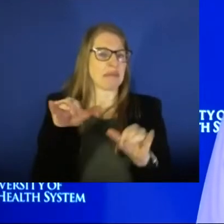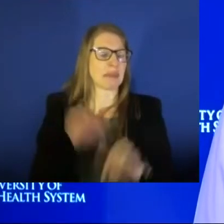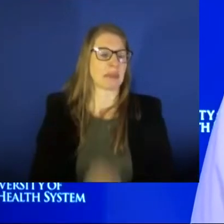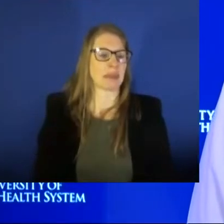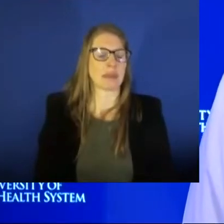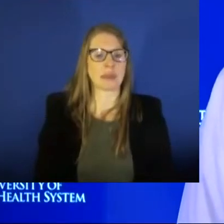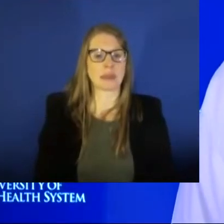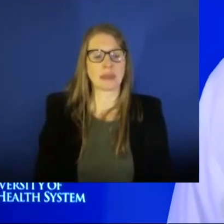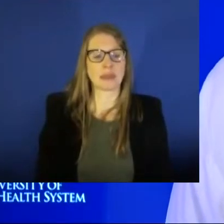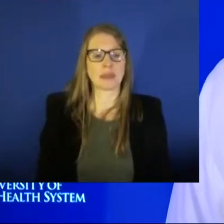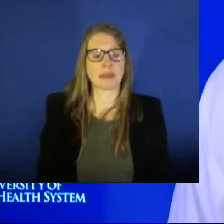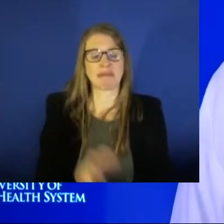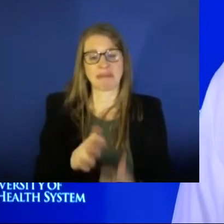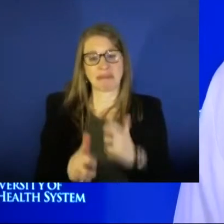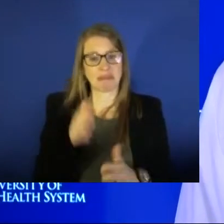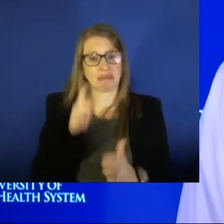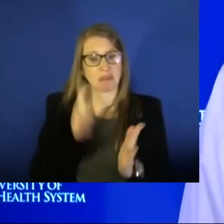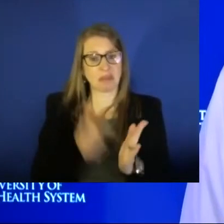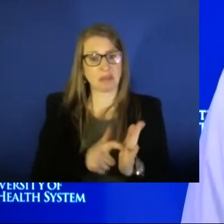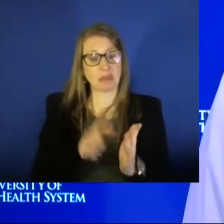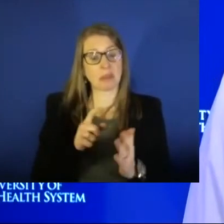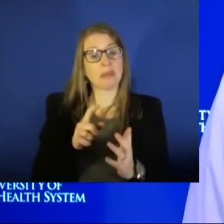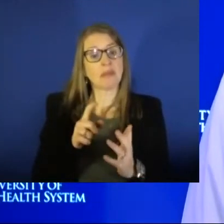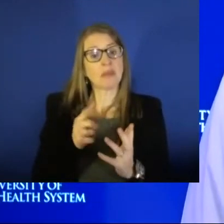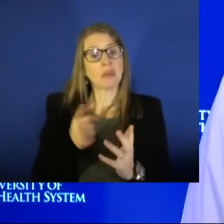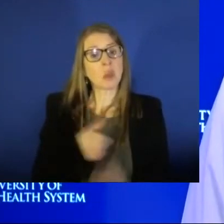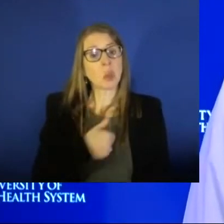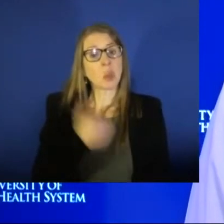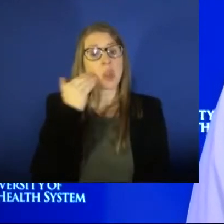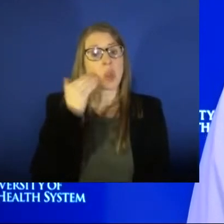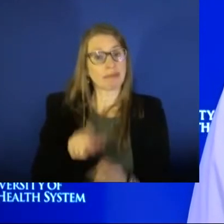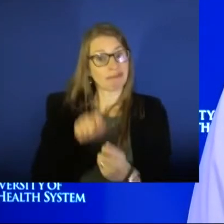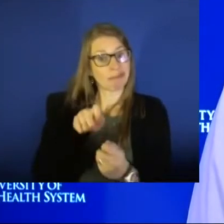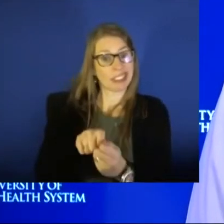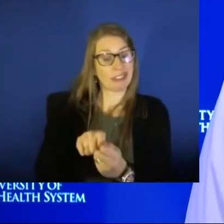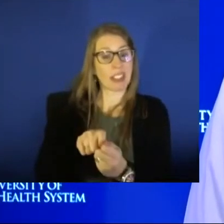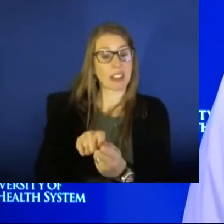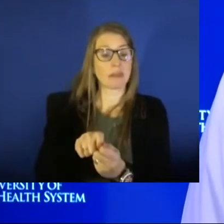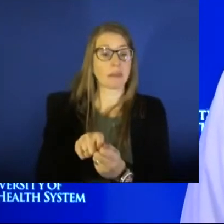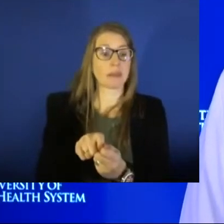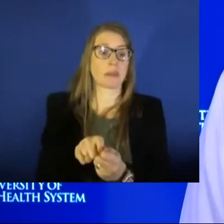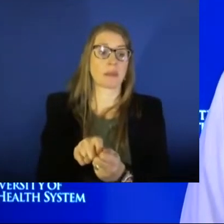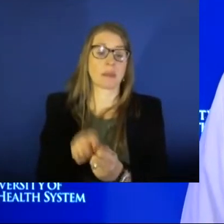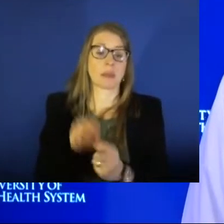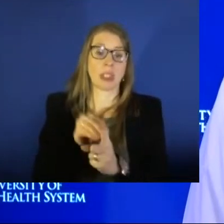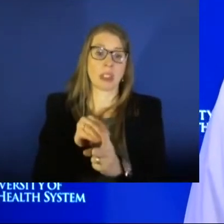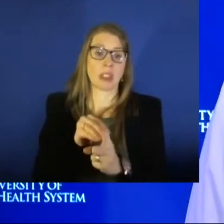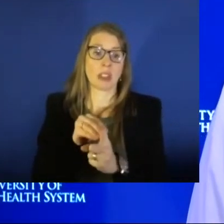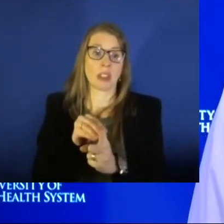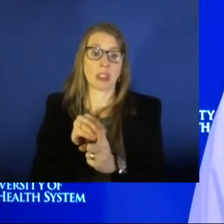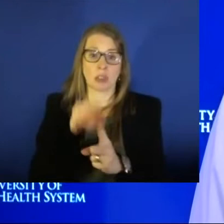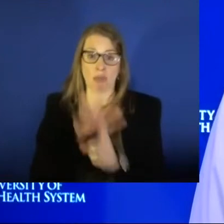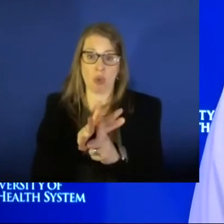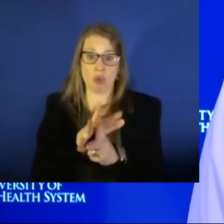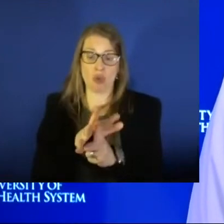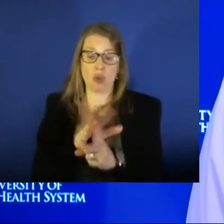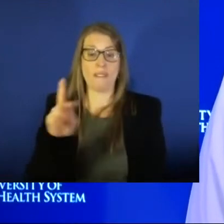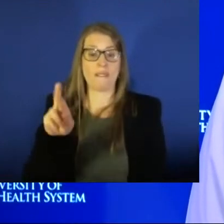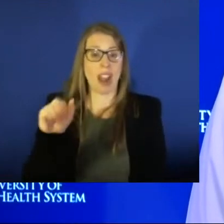to tell. Certainly we knew that specific exposures to viruses were